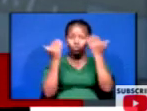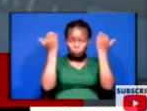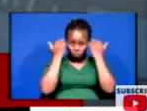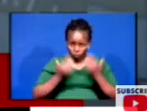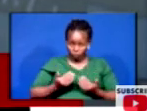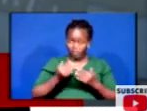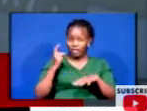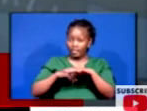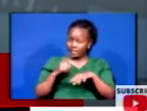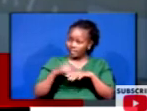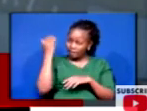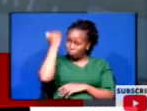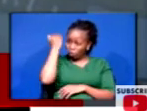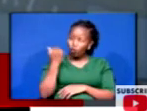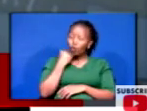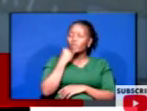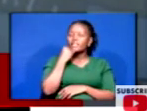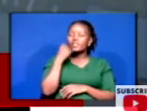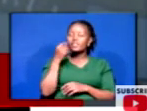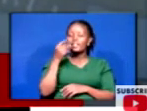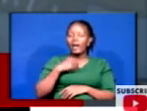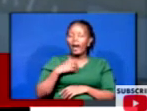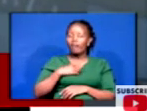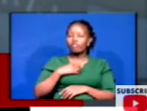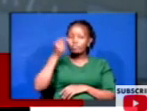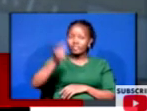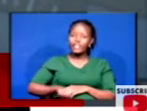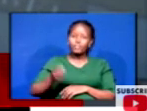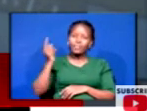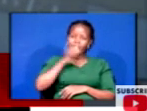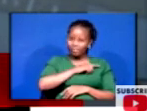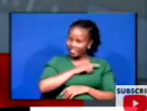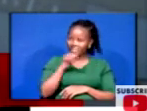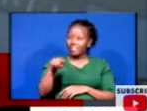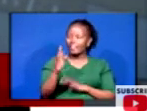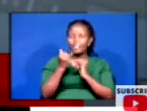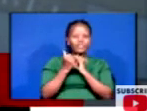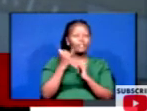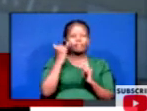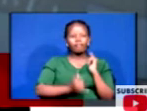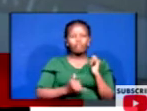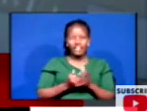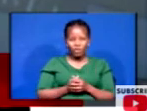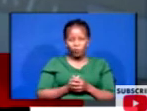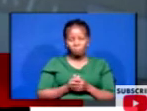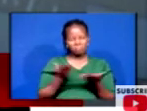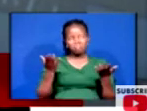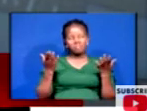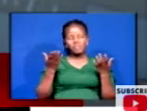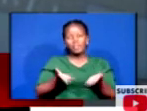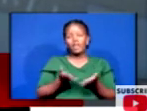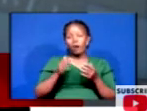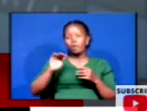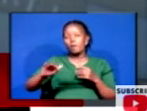which is the apex court, has made its decision, that decision is final. So all that is remaining